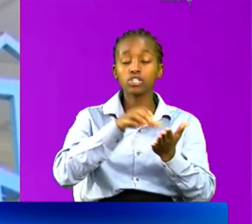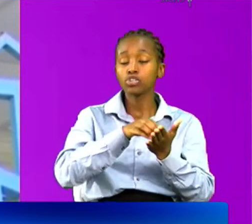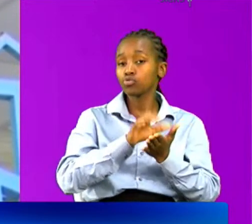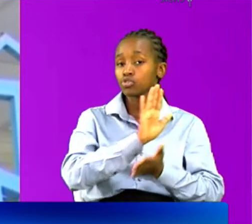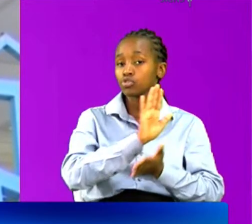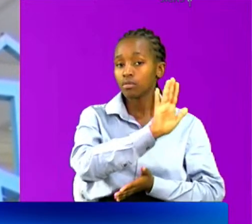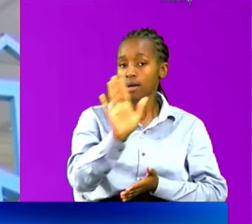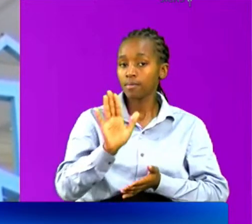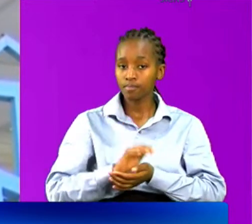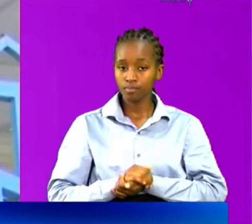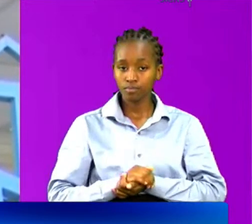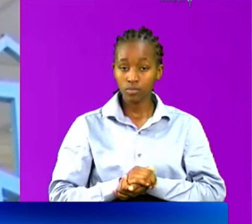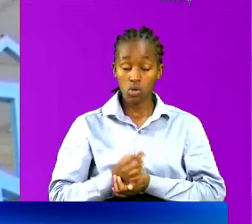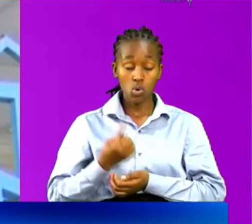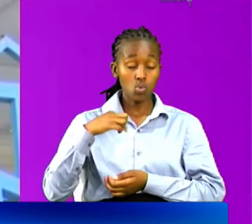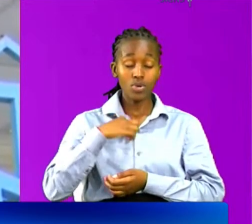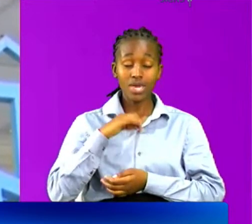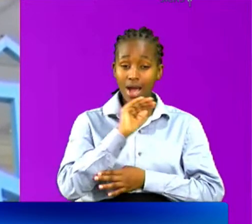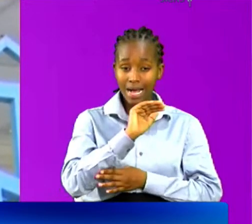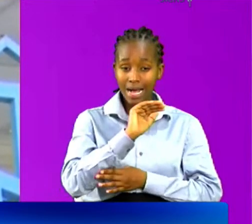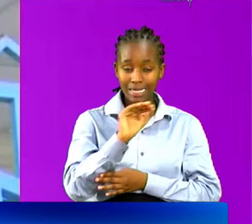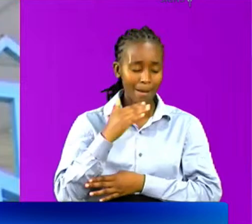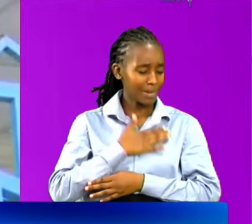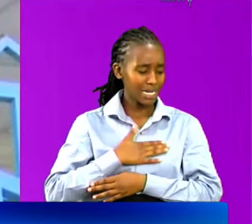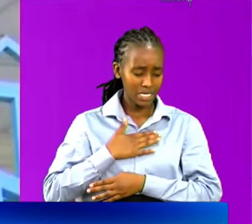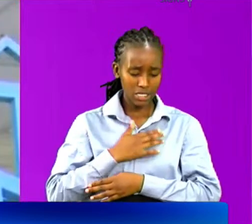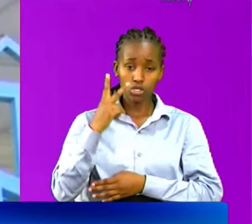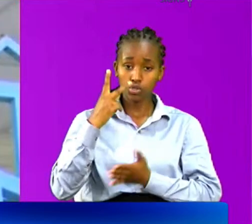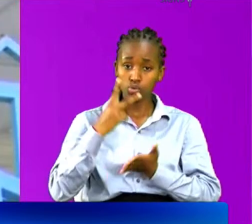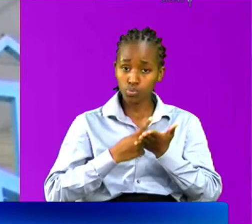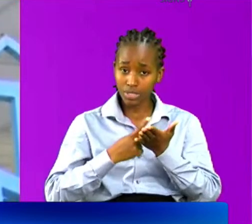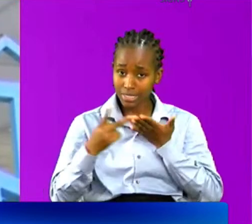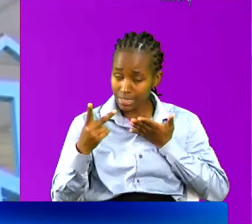requesting if you give us 2 weeks.